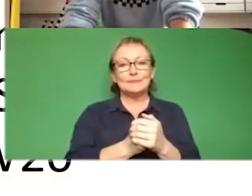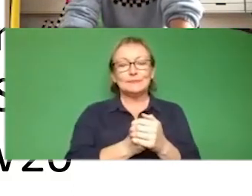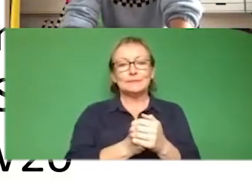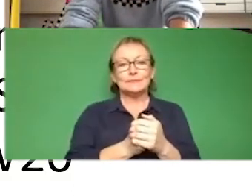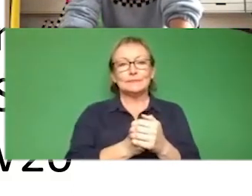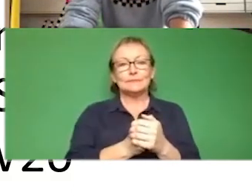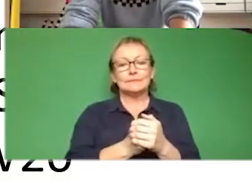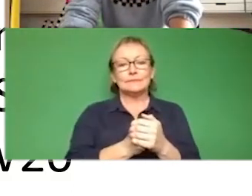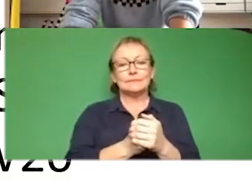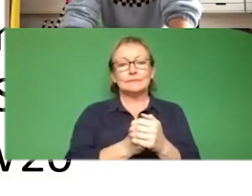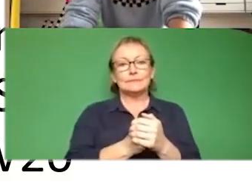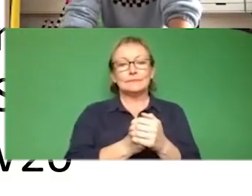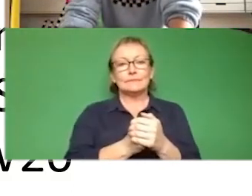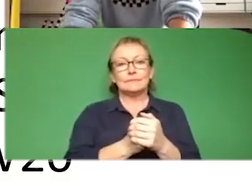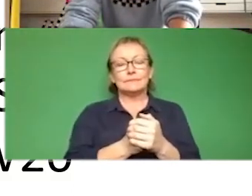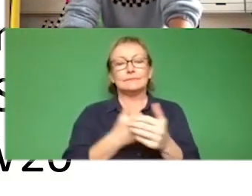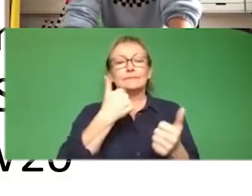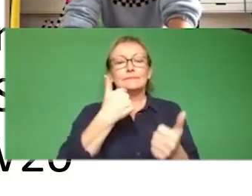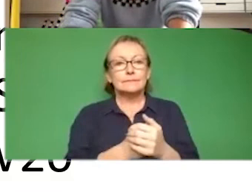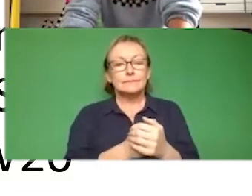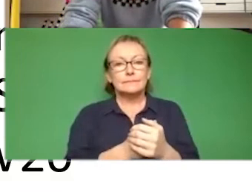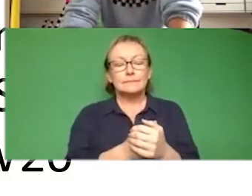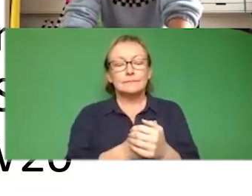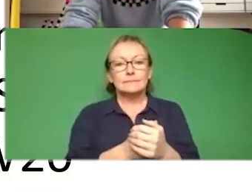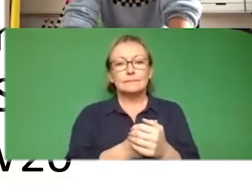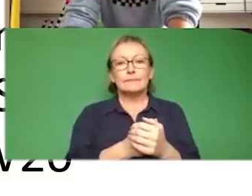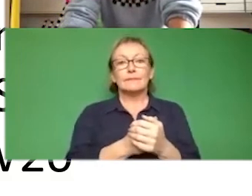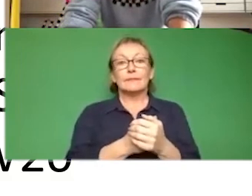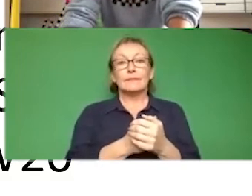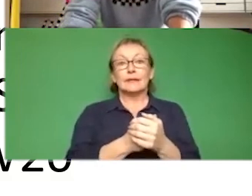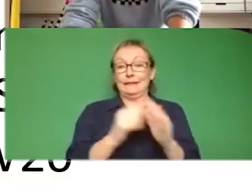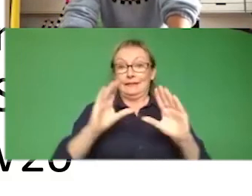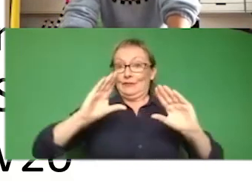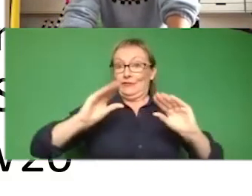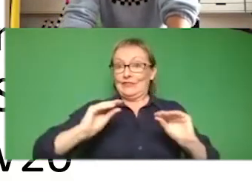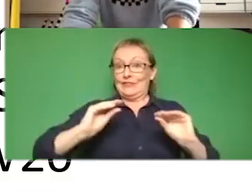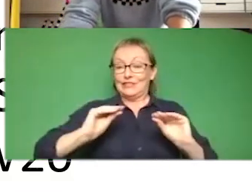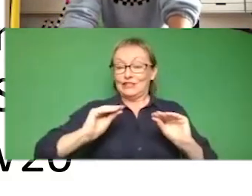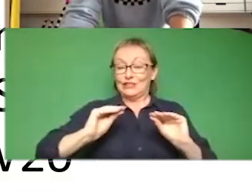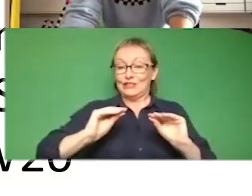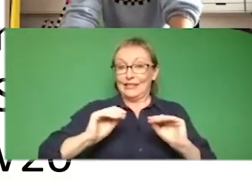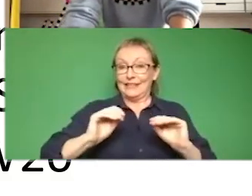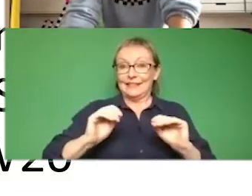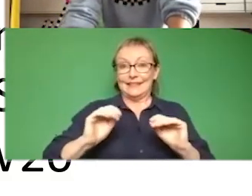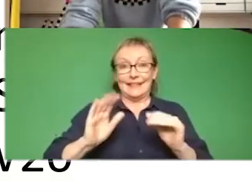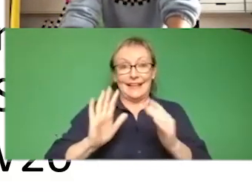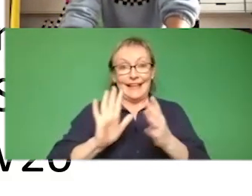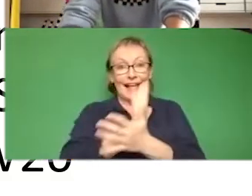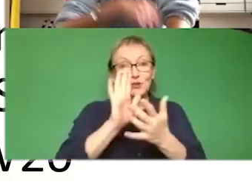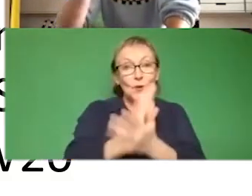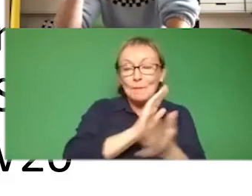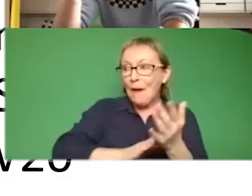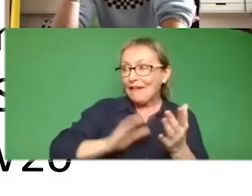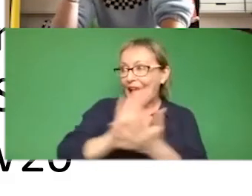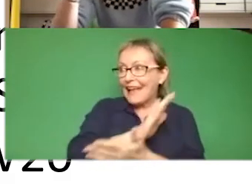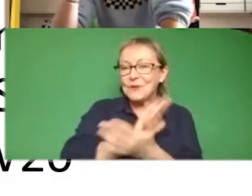Joy. And, that's all we have to do. It's wonderful. Well, I think that kind of neatly brings us to the end. Oh, I've really enjoyed this chat, really, again. Oh,